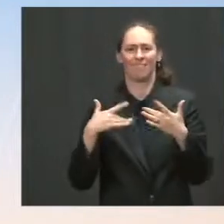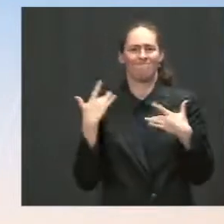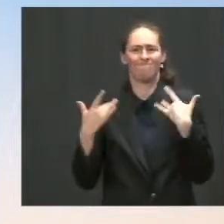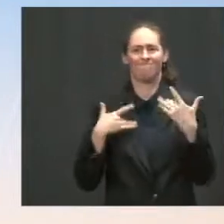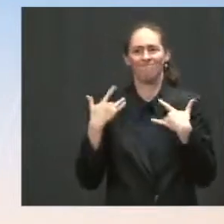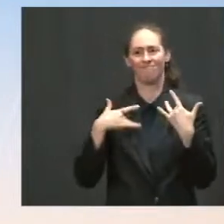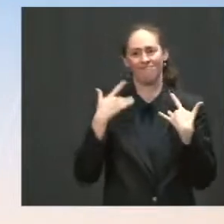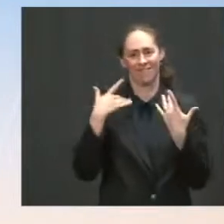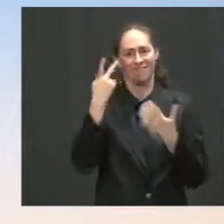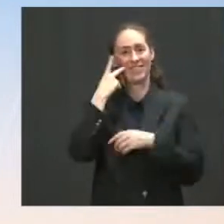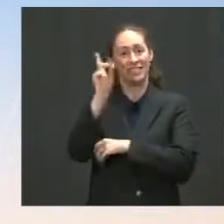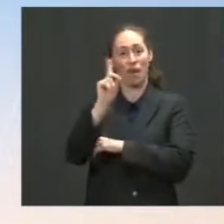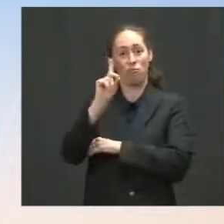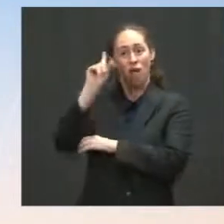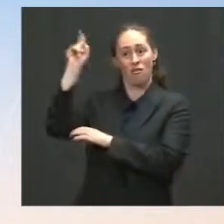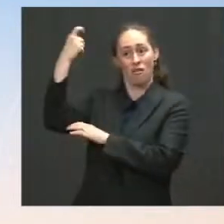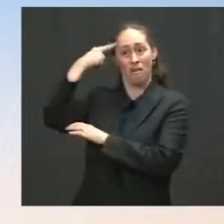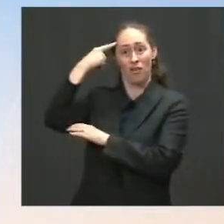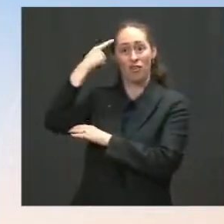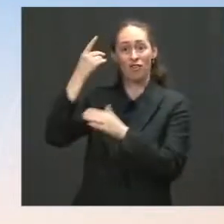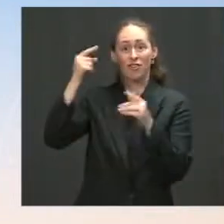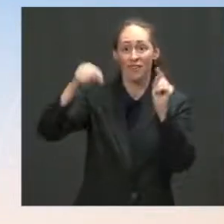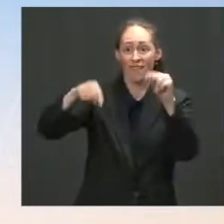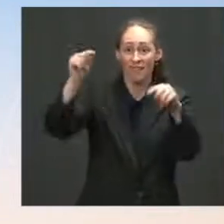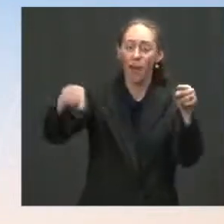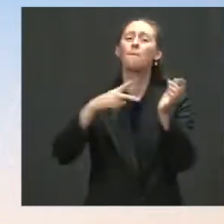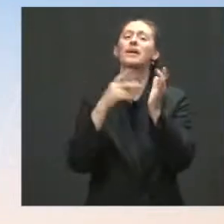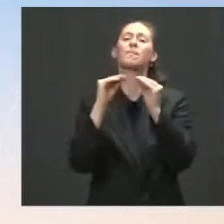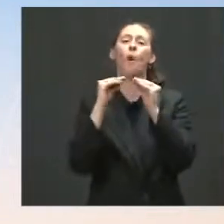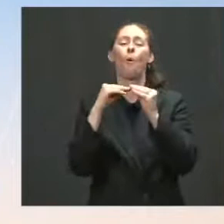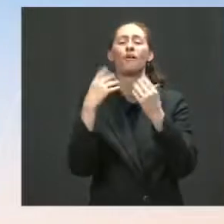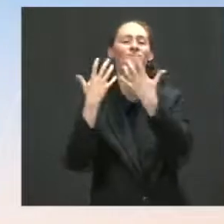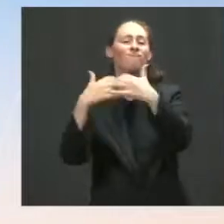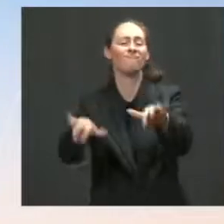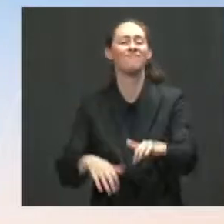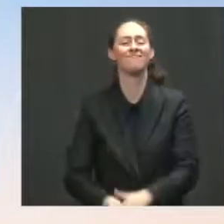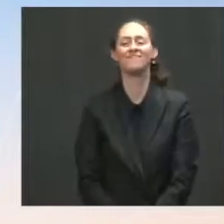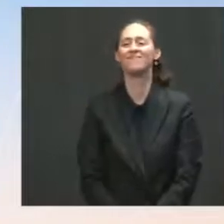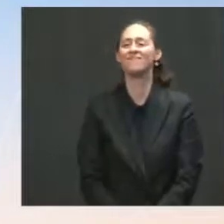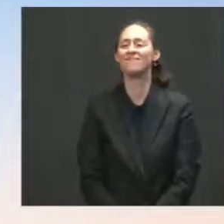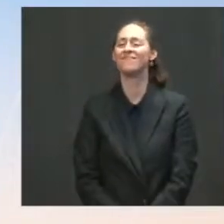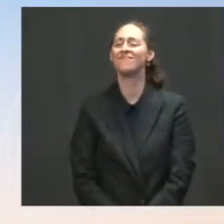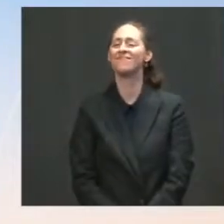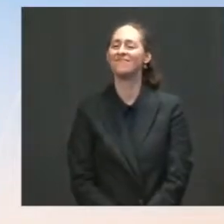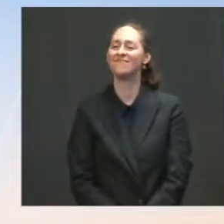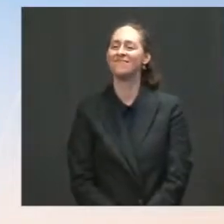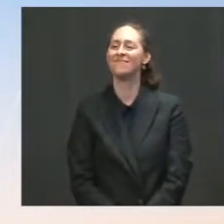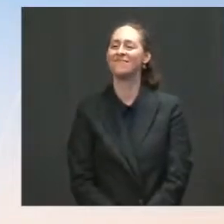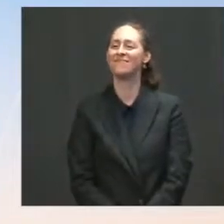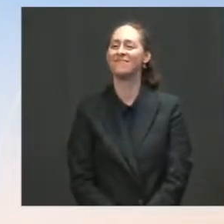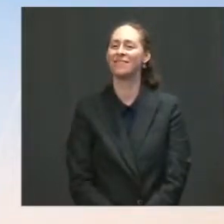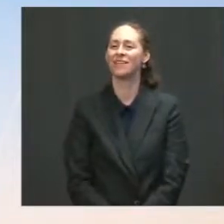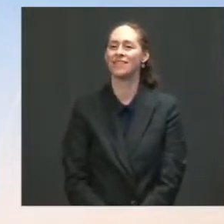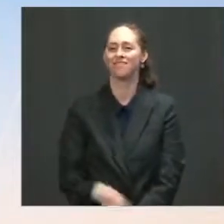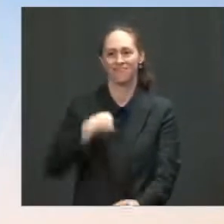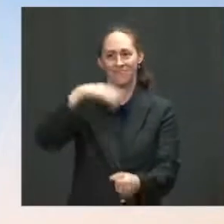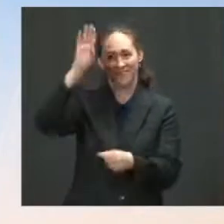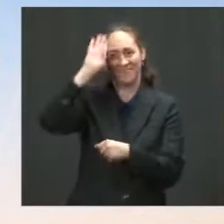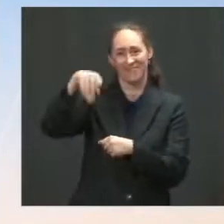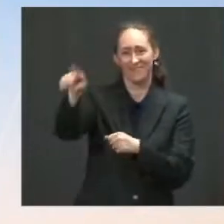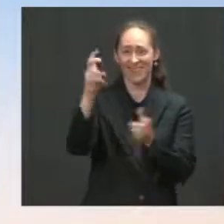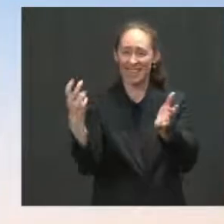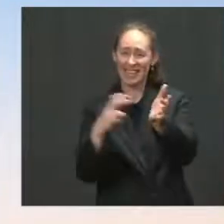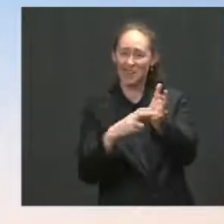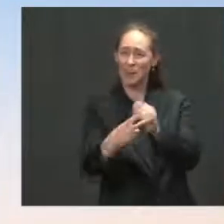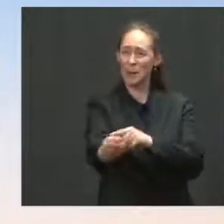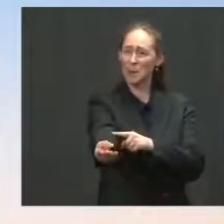that. I knew you were up way too early this morning based on my television. I've been waiting to do that joke all week. Here we are. Go ahead. I appreciate the point.